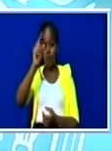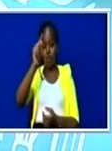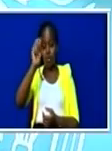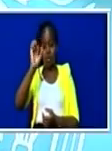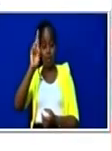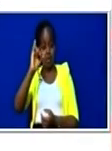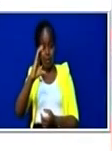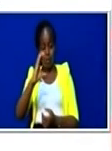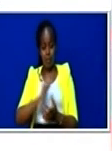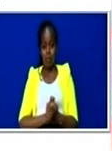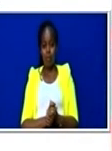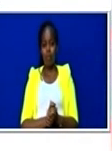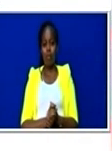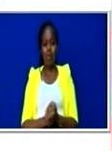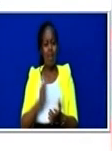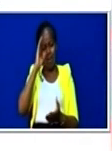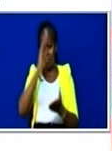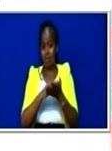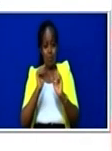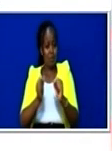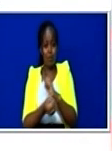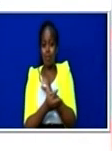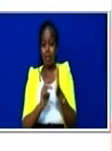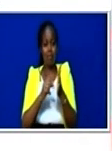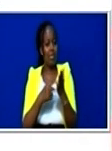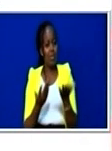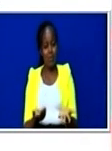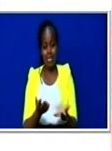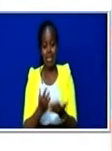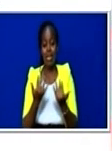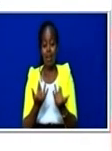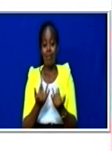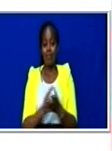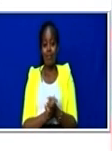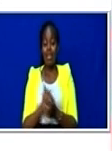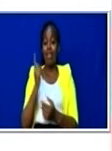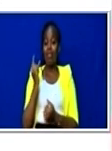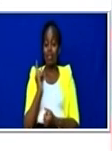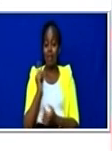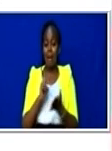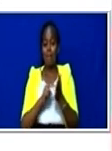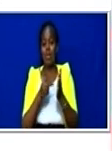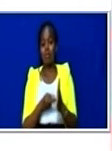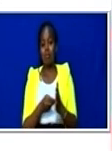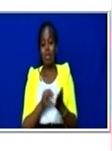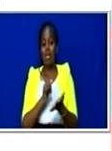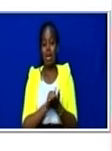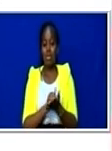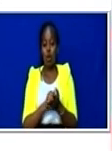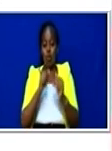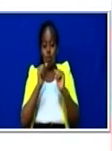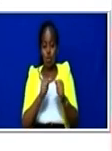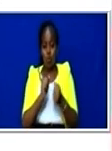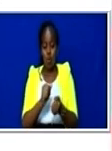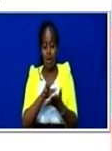Amphoteric. Yes, Okay. amphoteric. I believe you're going to tell me what is amphoteric. Yes, amphoteric means that they react in